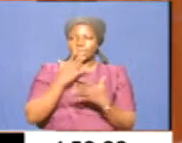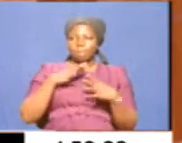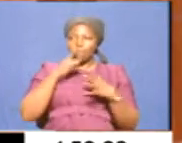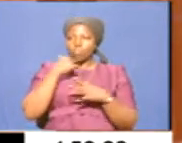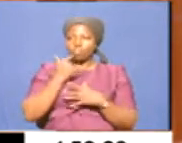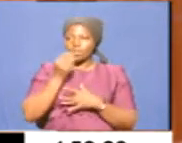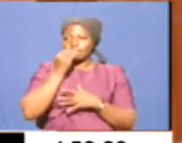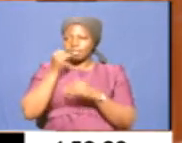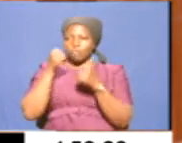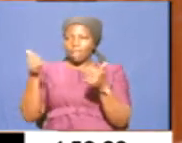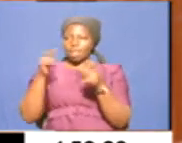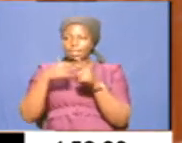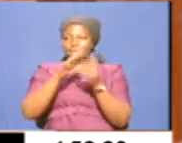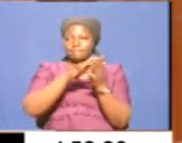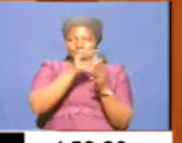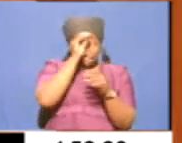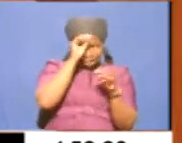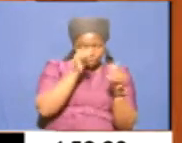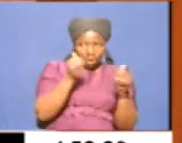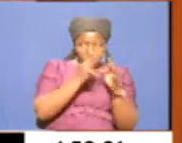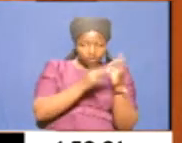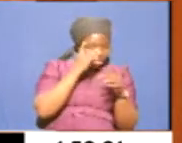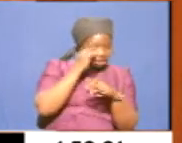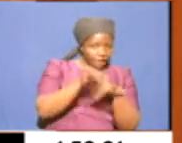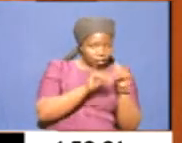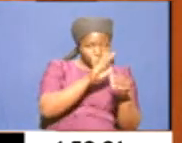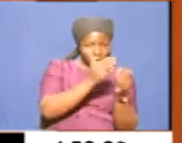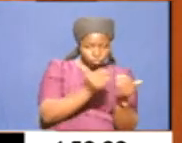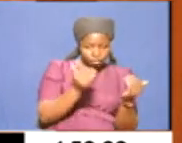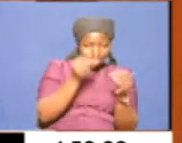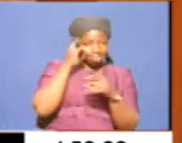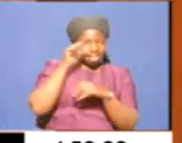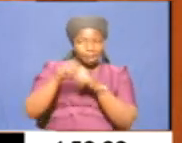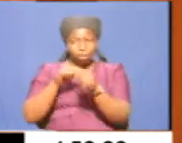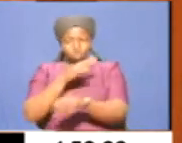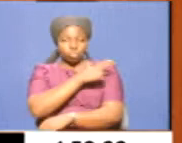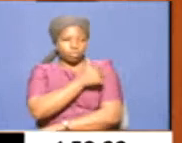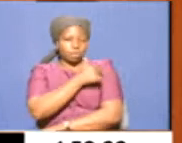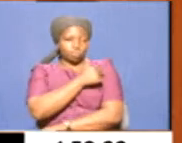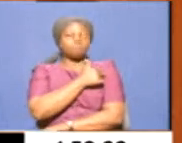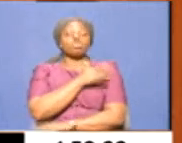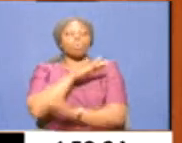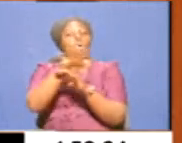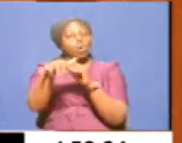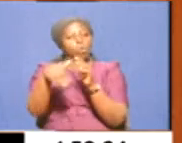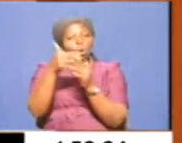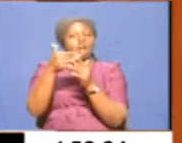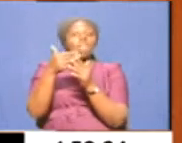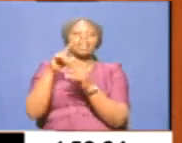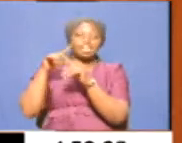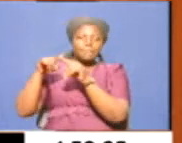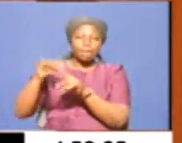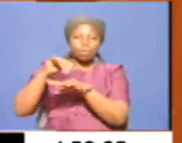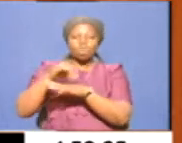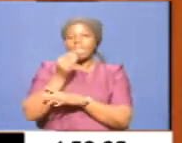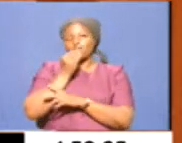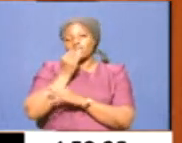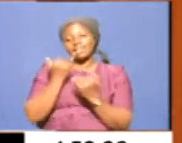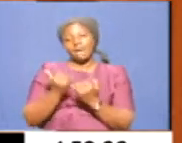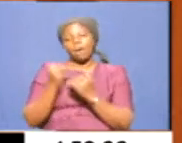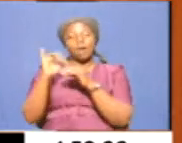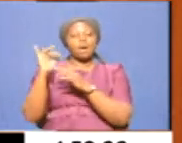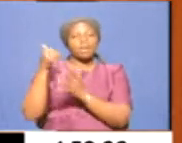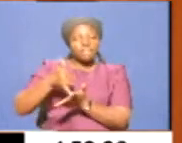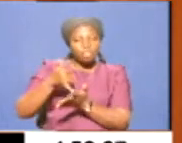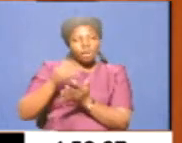about your kids, you think about the hospitals, food really is at the center of all this. So how do we bring Ministry of Water, Ministry of Trade, Ministry of